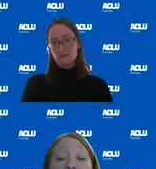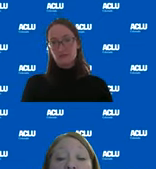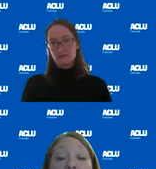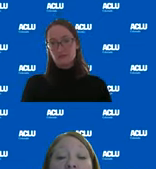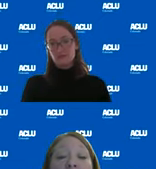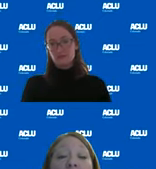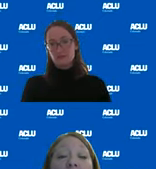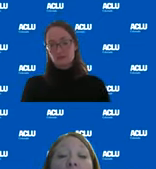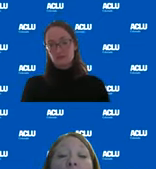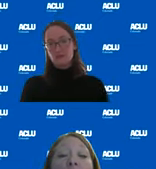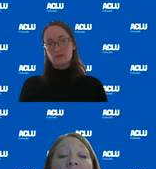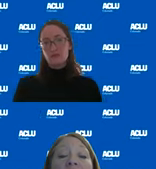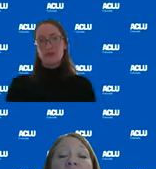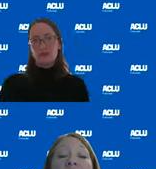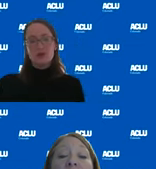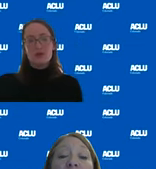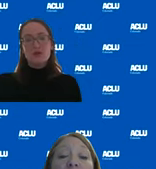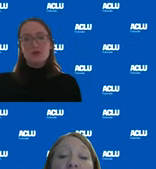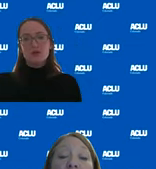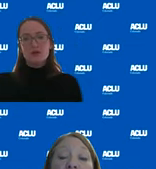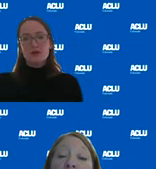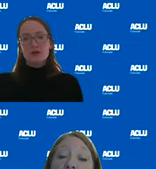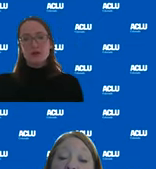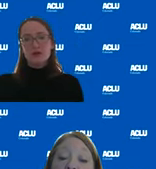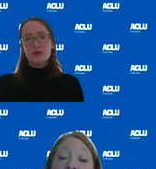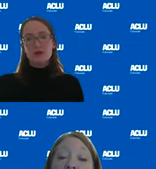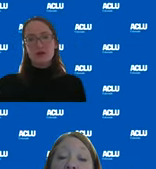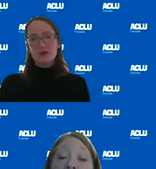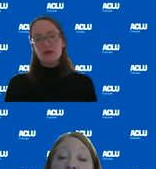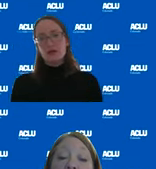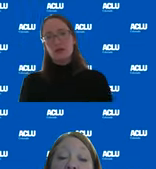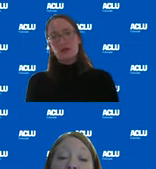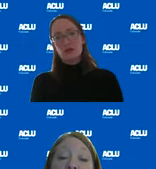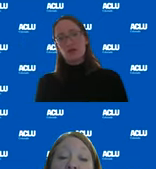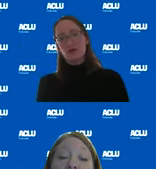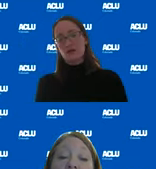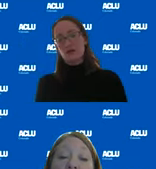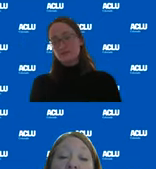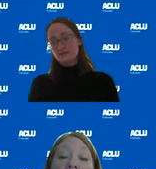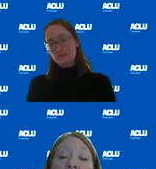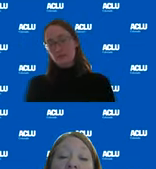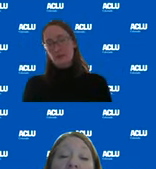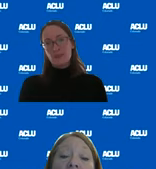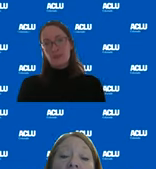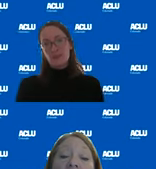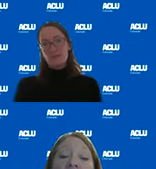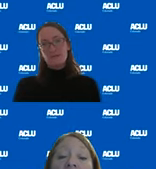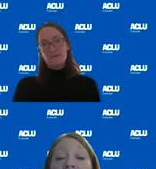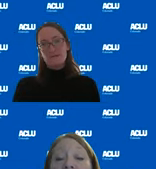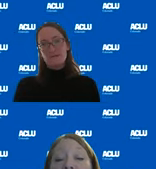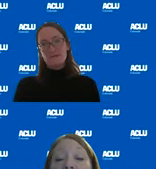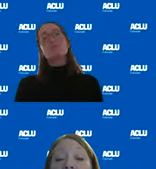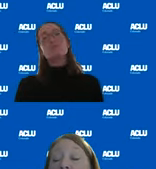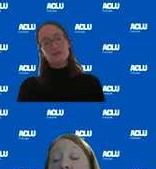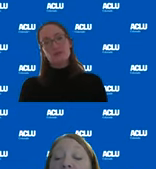without concern. Would even a special reduced postage for mail-in balloting be a compromise that the state